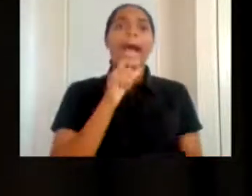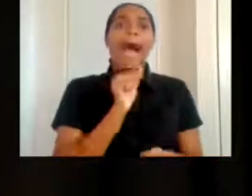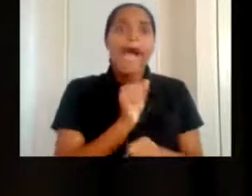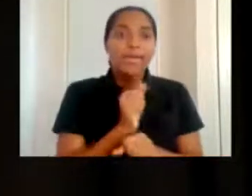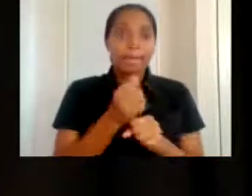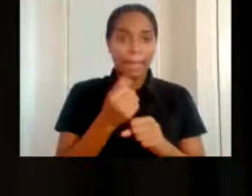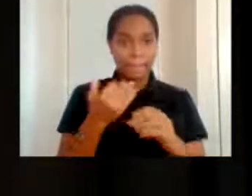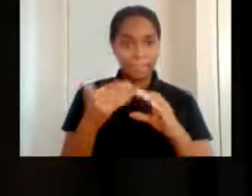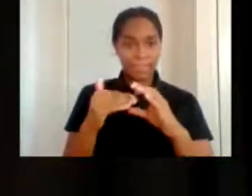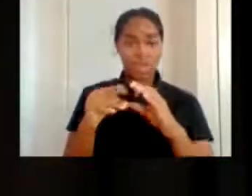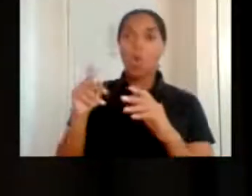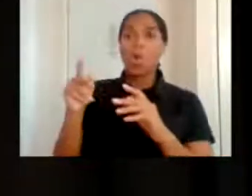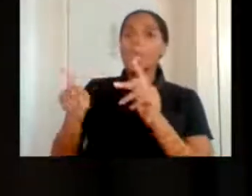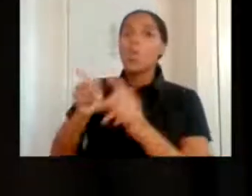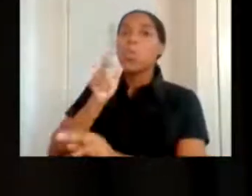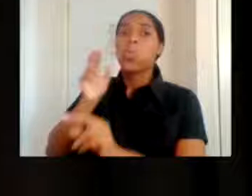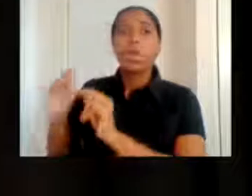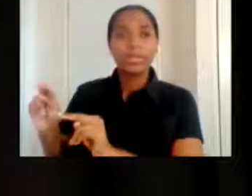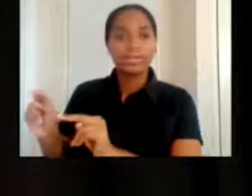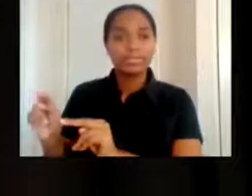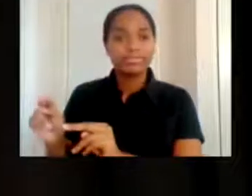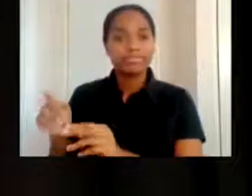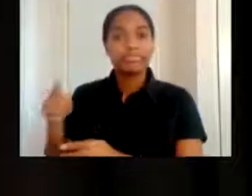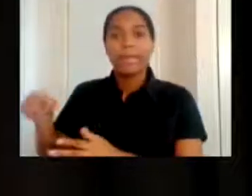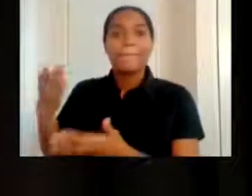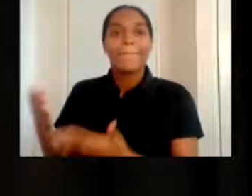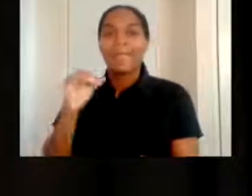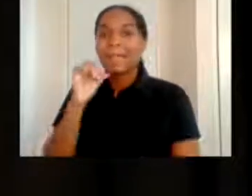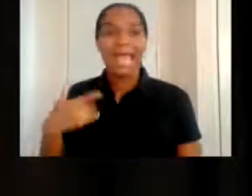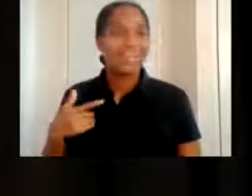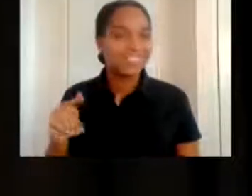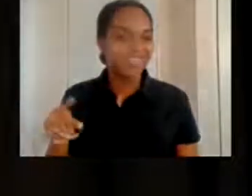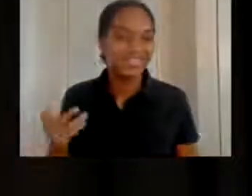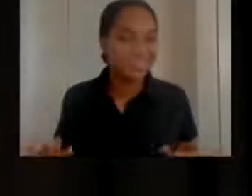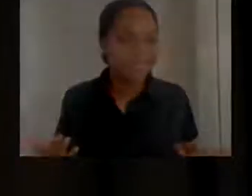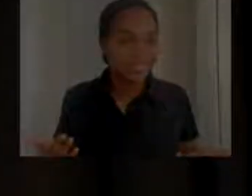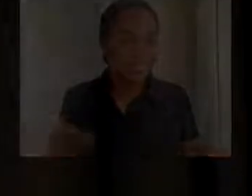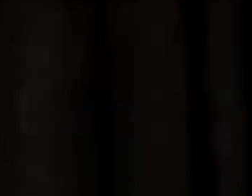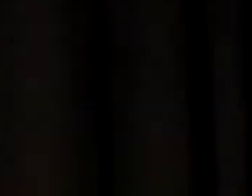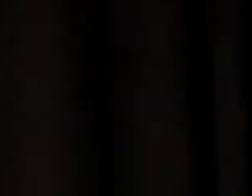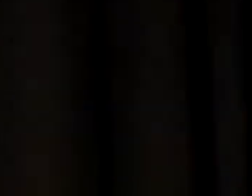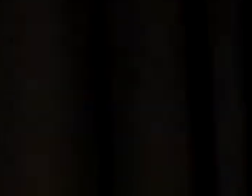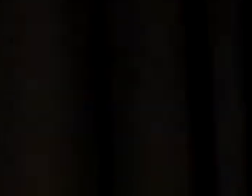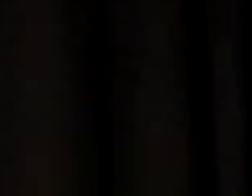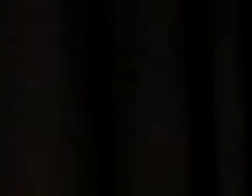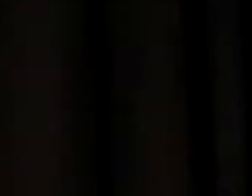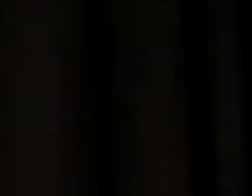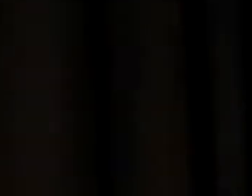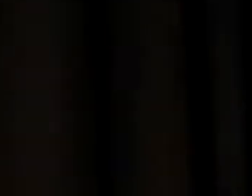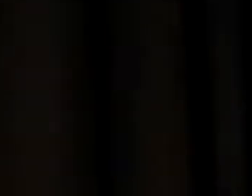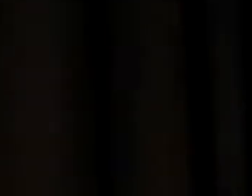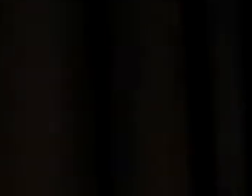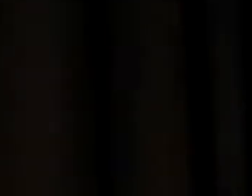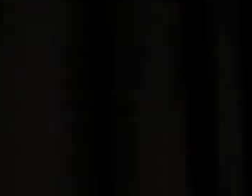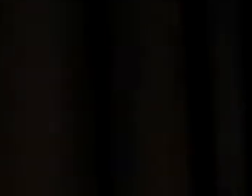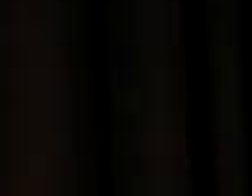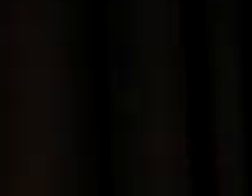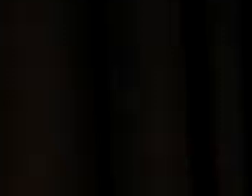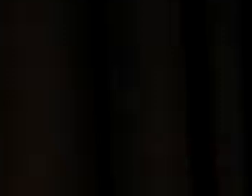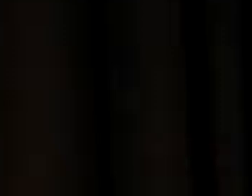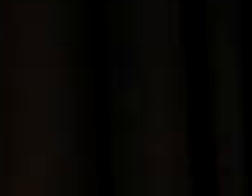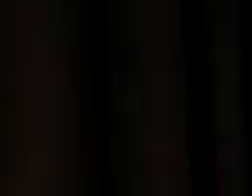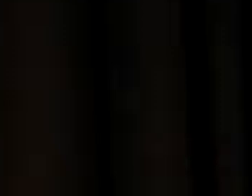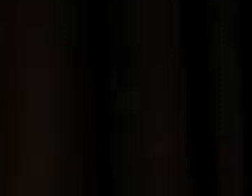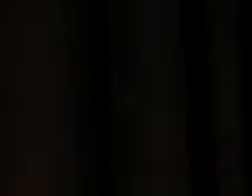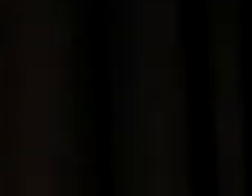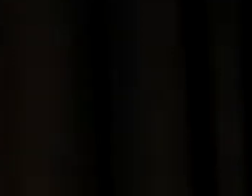actually need them, may or may not have TV, through ATSC 3.0 capability? So here's the